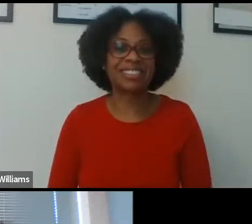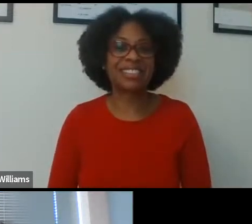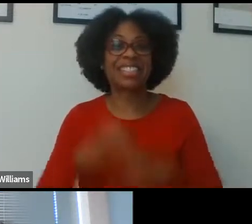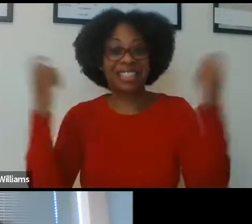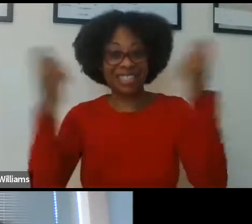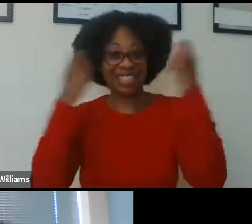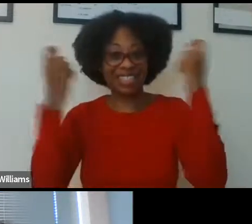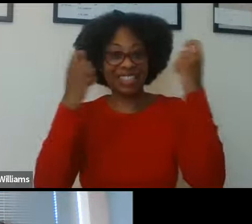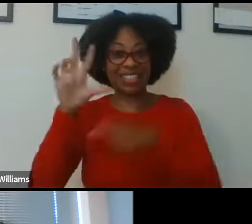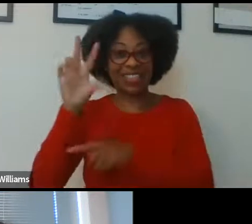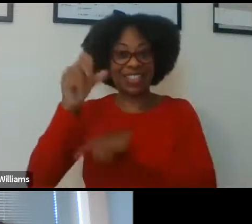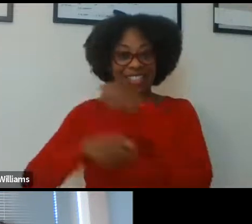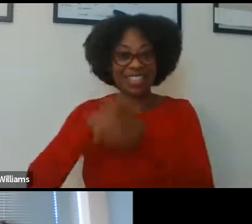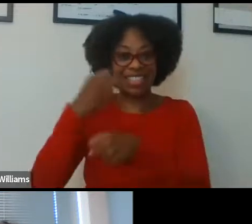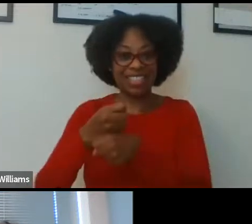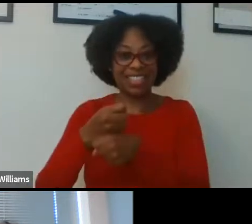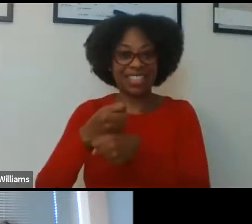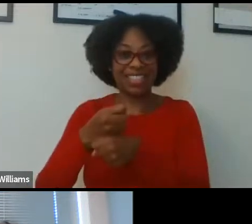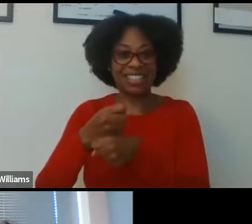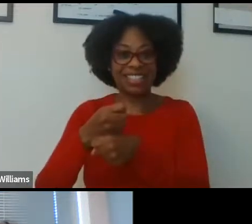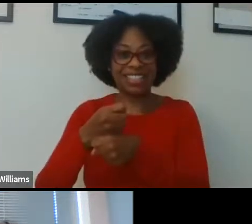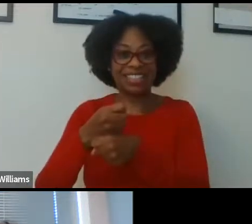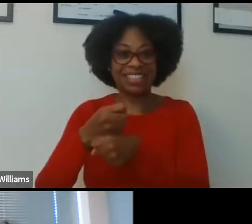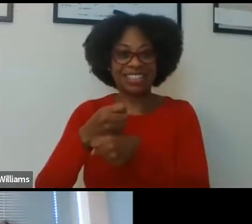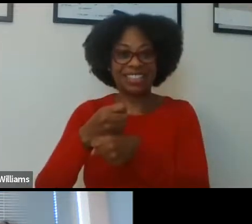celebrating 30 years.